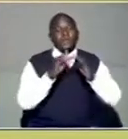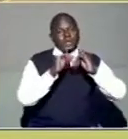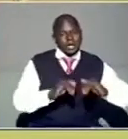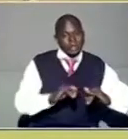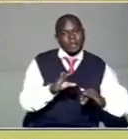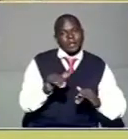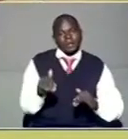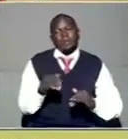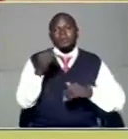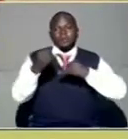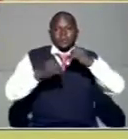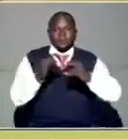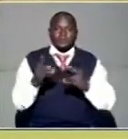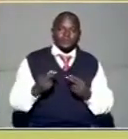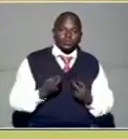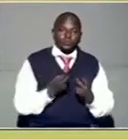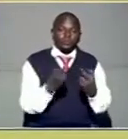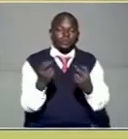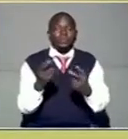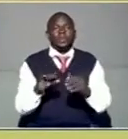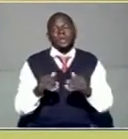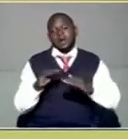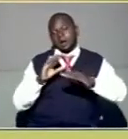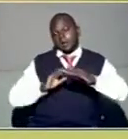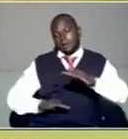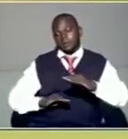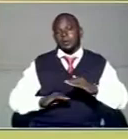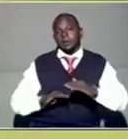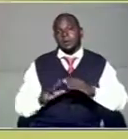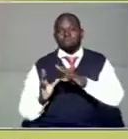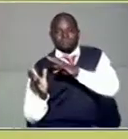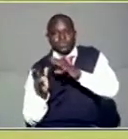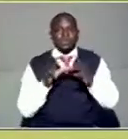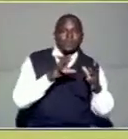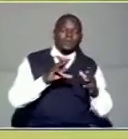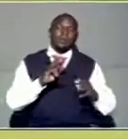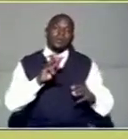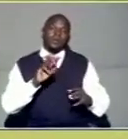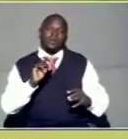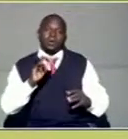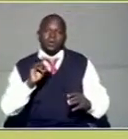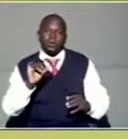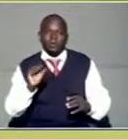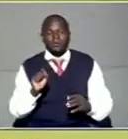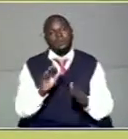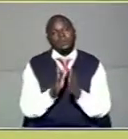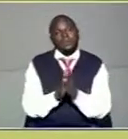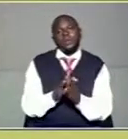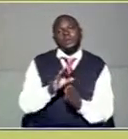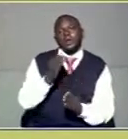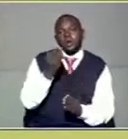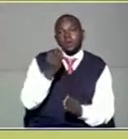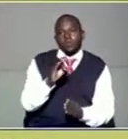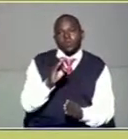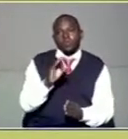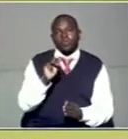on an international tour are Under-19 skipper Kenneth Waiswa, alongside Charles Waiswa and Rogers Mukasa,